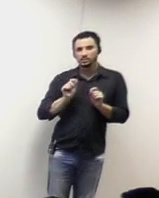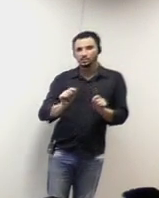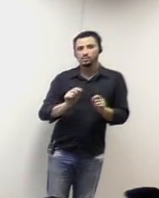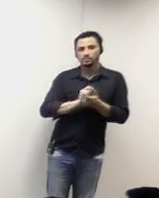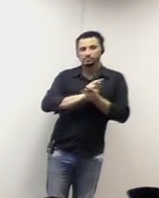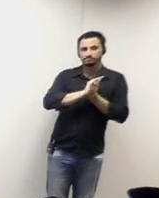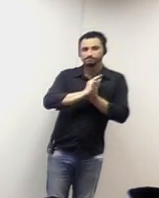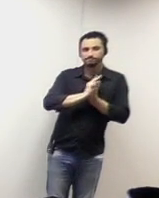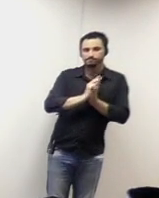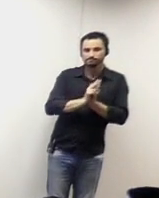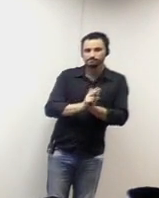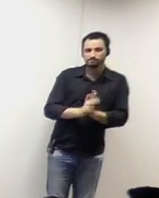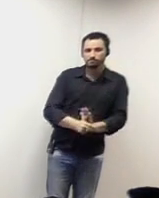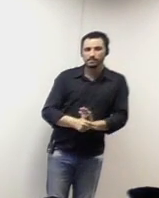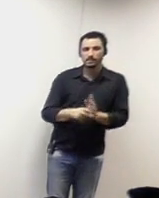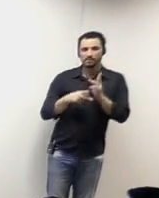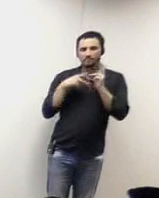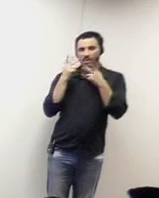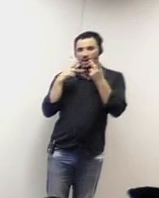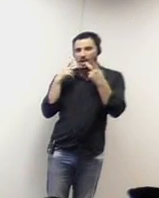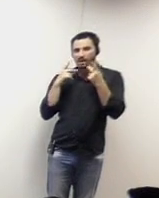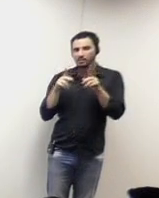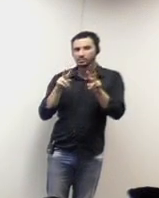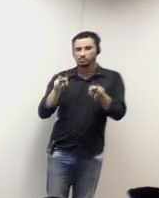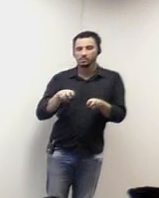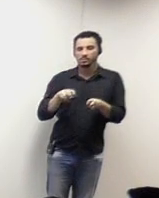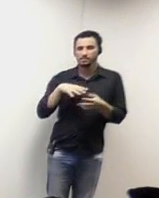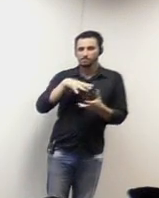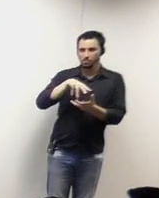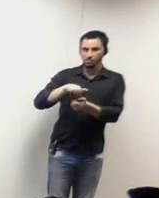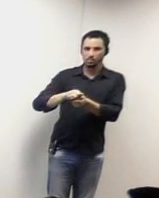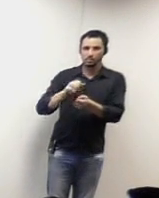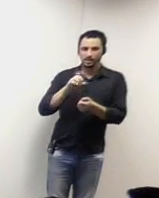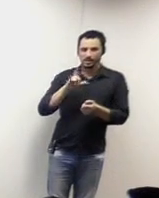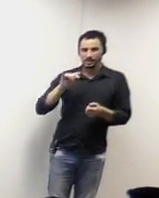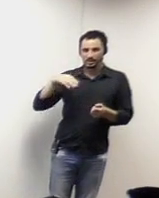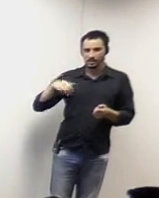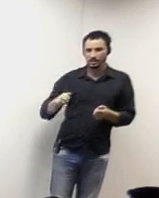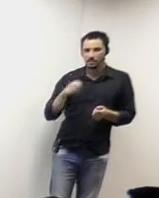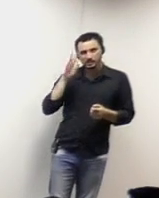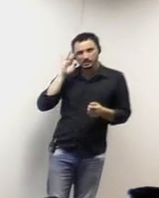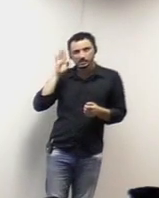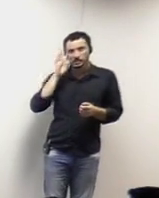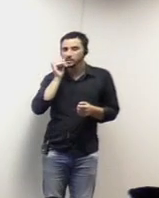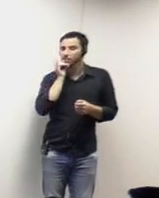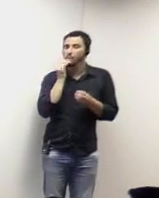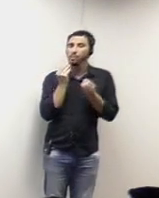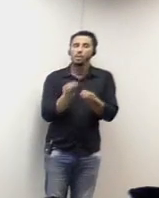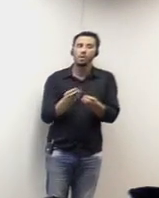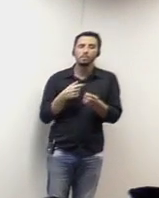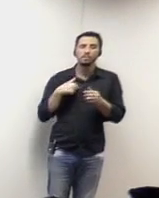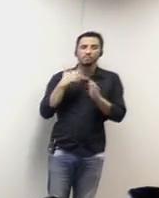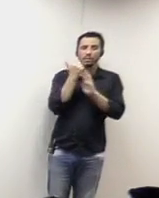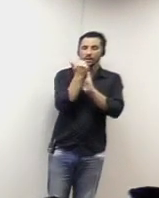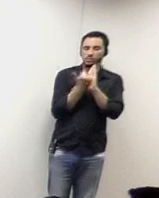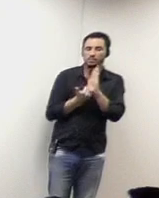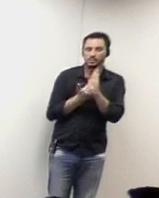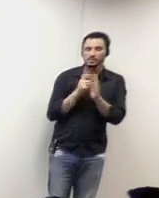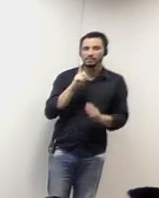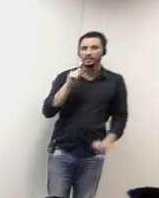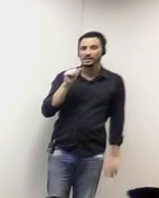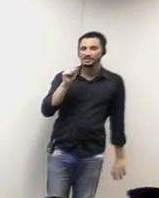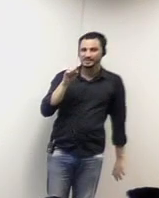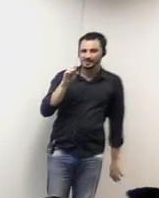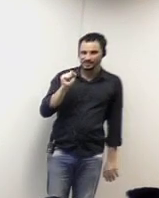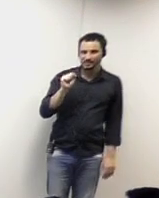So this little model lets you say, okay, how am I going to reduce greenhouse gases, how much, and what will the result of that be, and can I